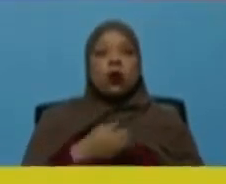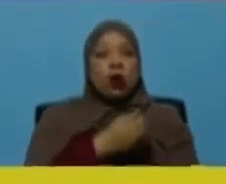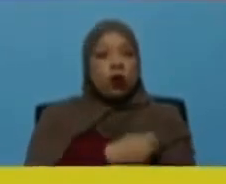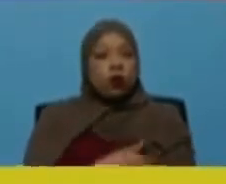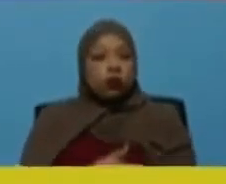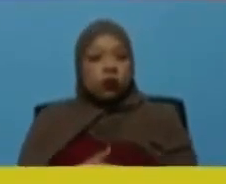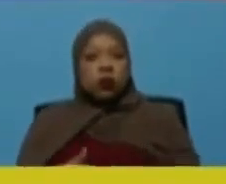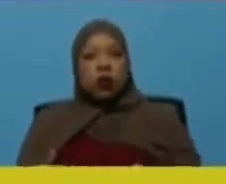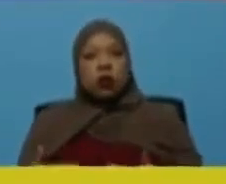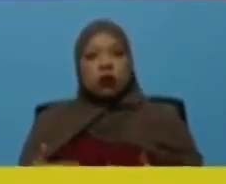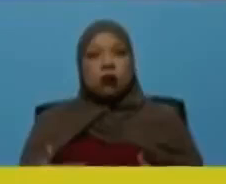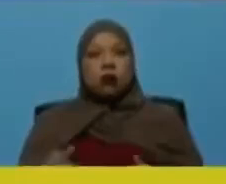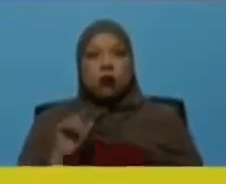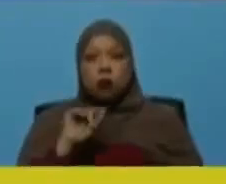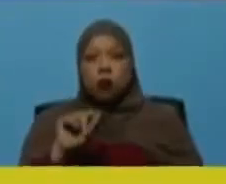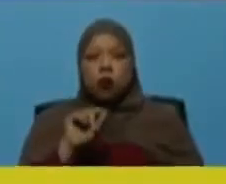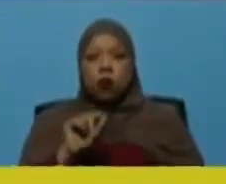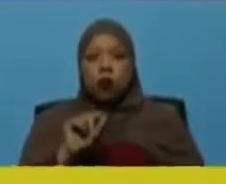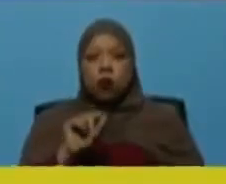blood marked